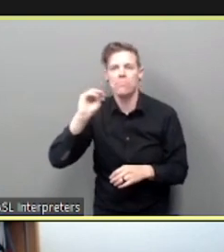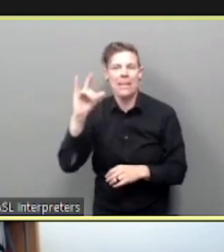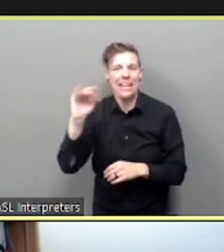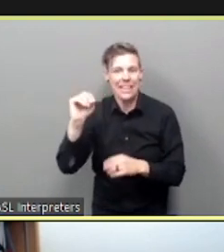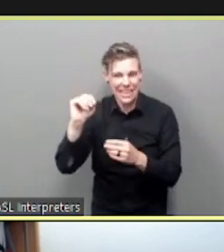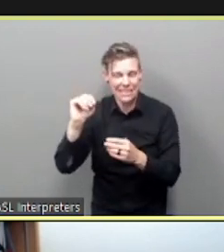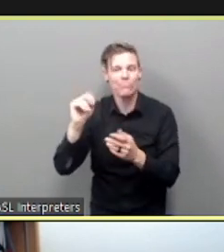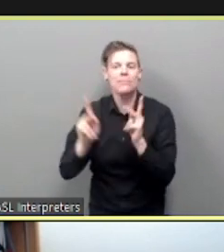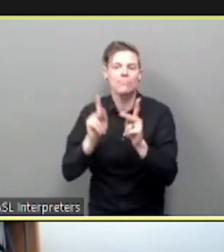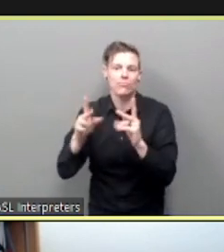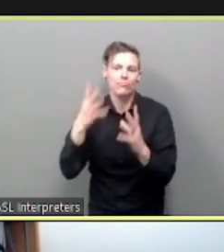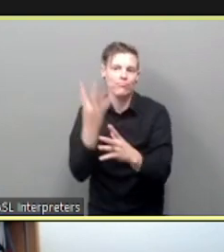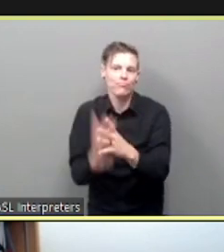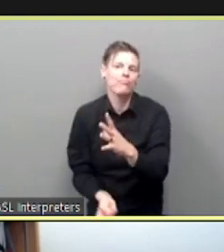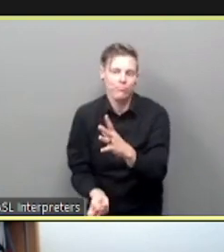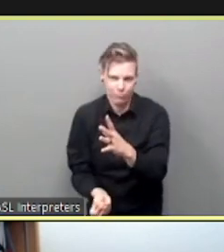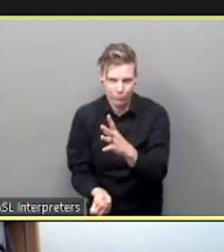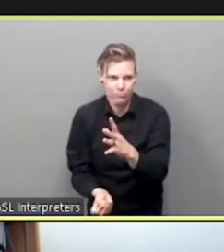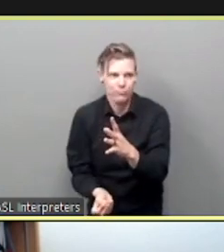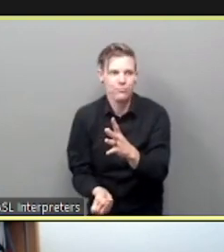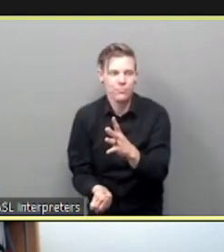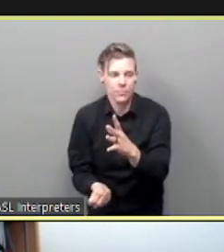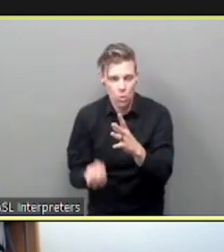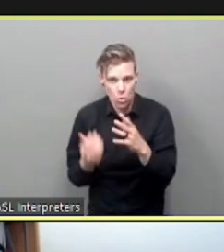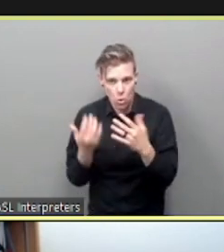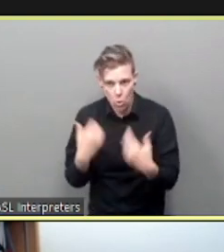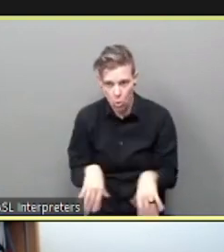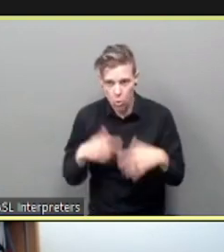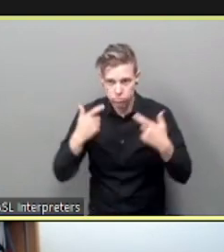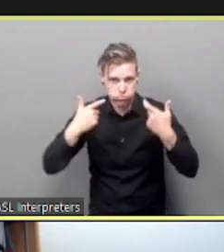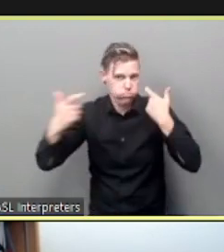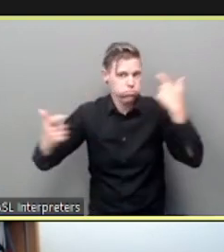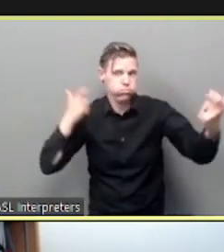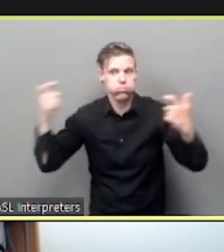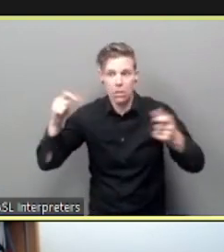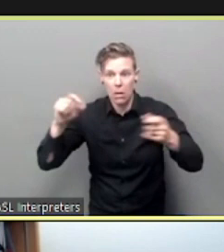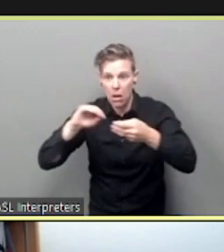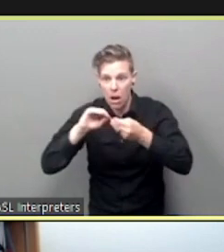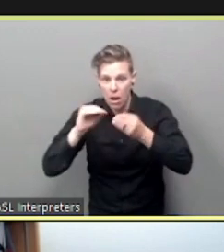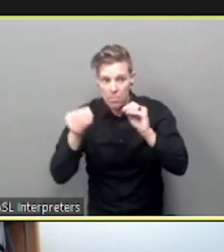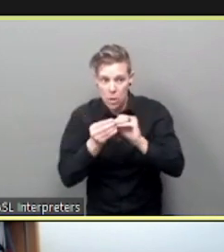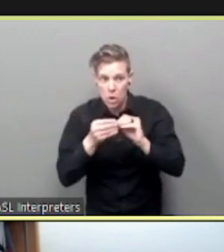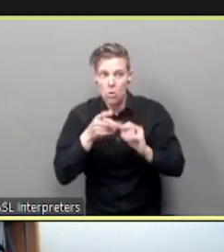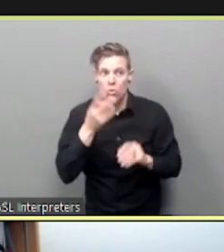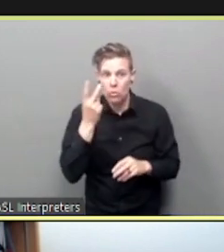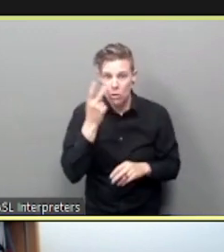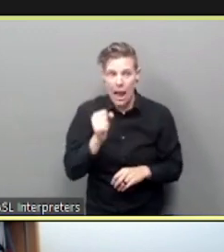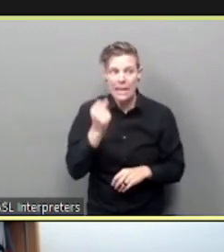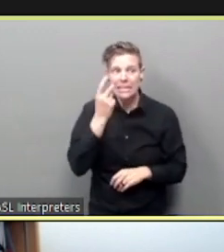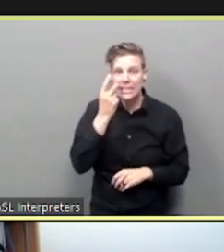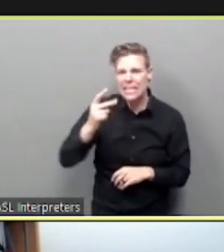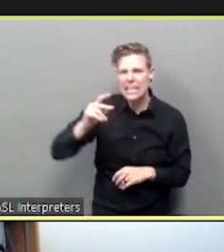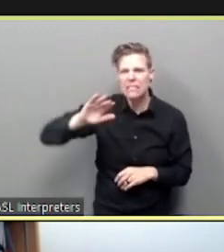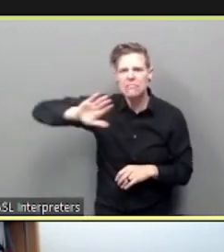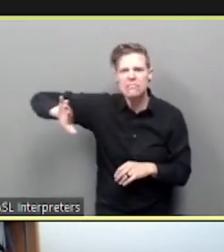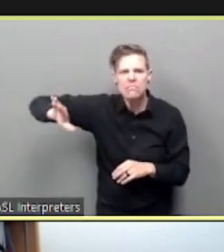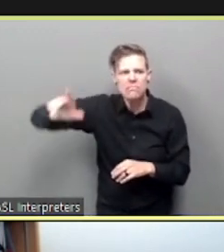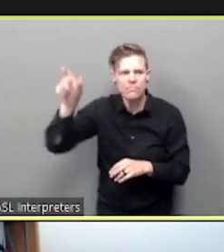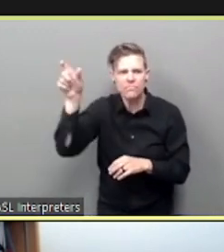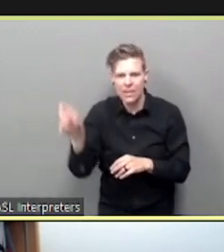statistics. On the far right-hand side of this slide, you can see cases. This is trending out, the